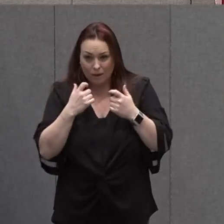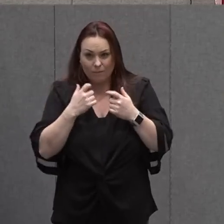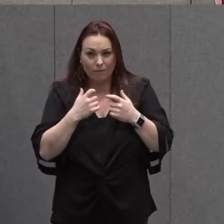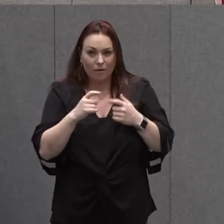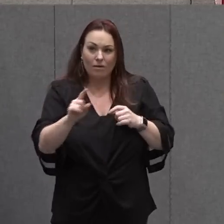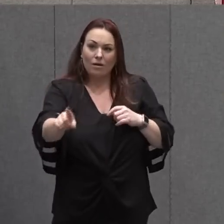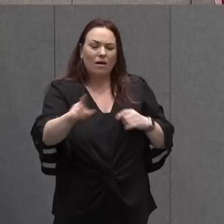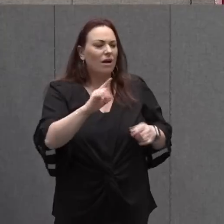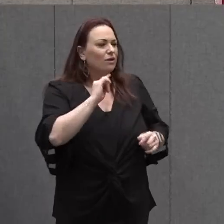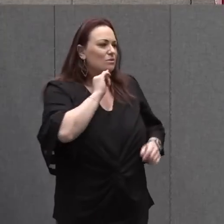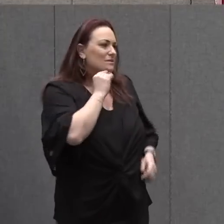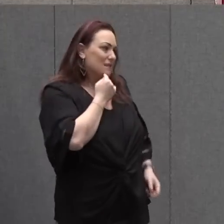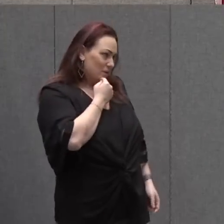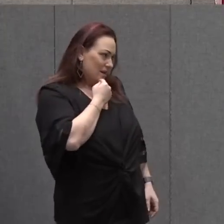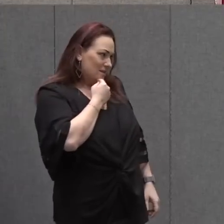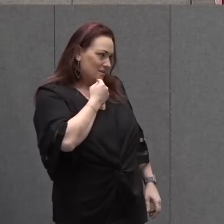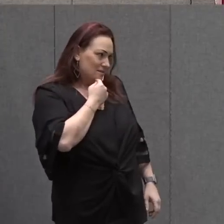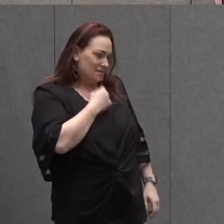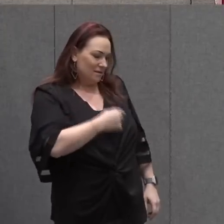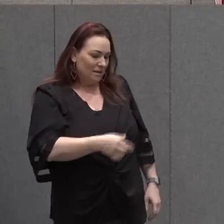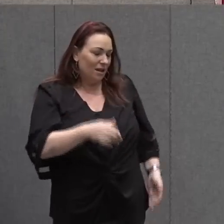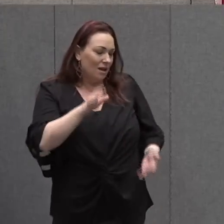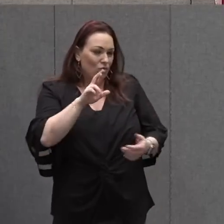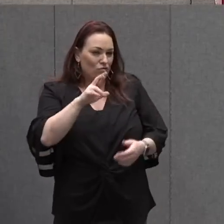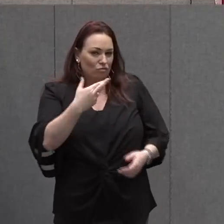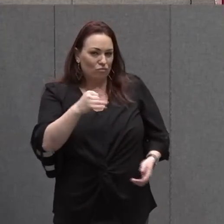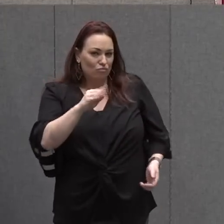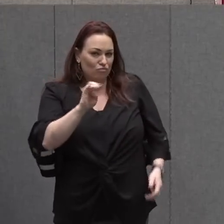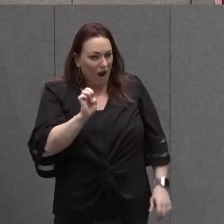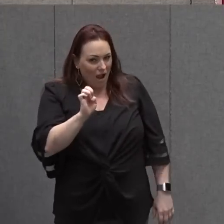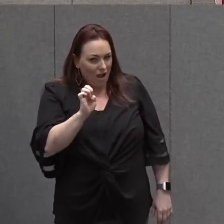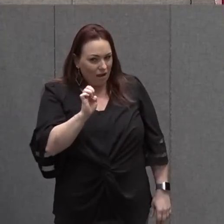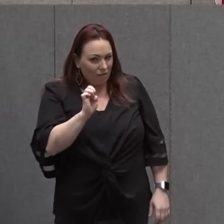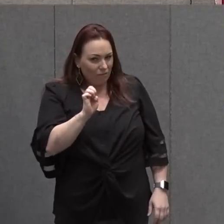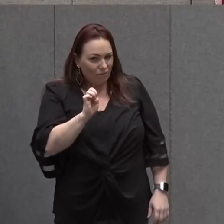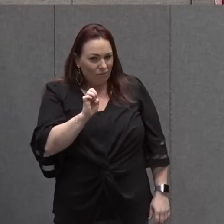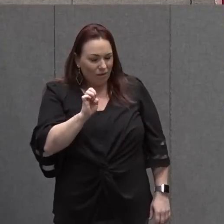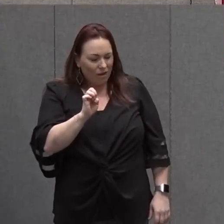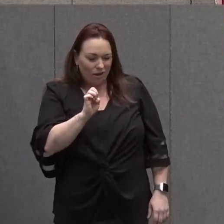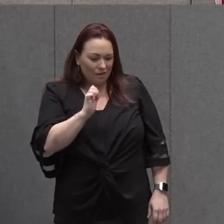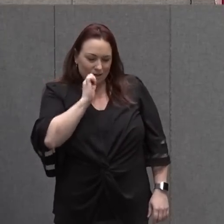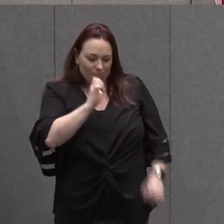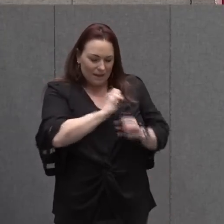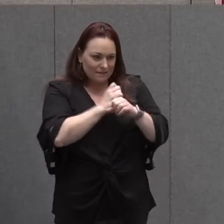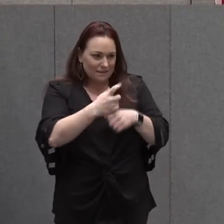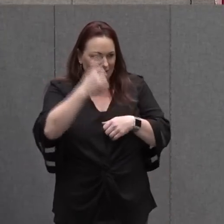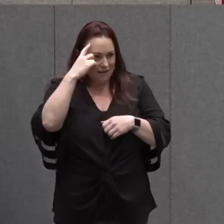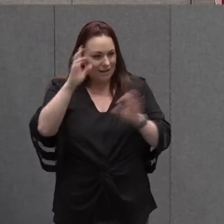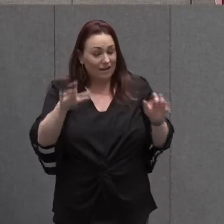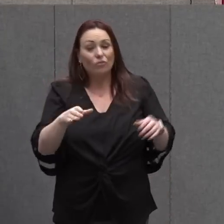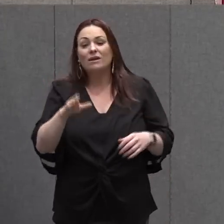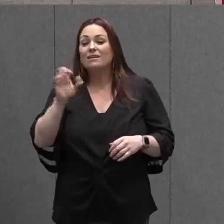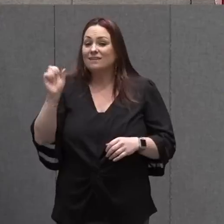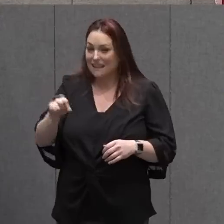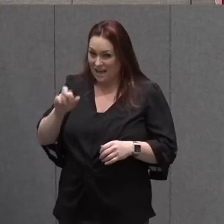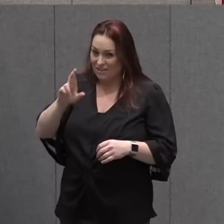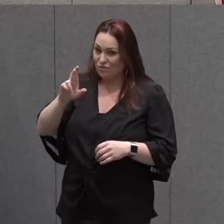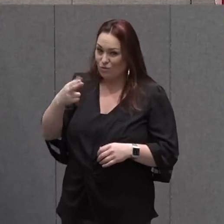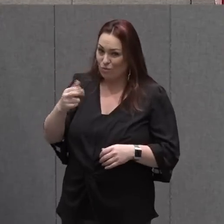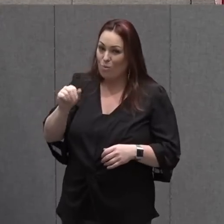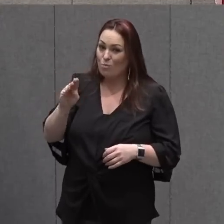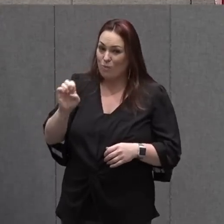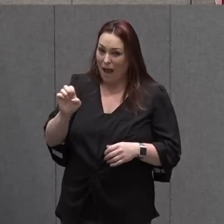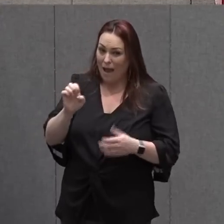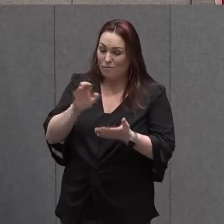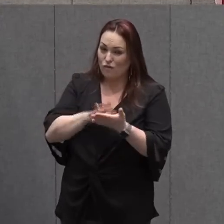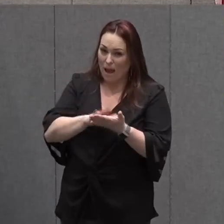poem. It doesn't even make sense. Was he watching somebody's house in the woods? Creepy. It was rhyming, but